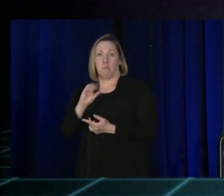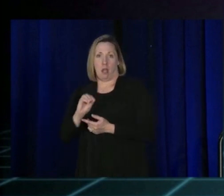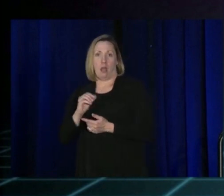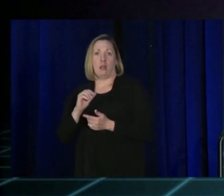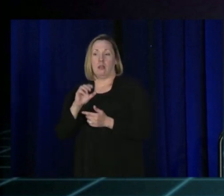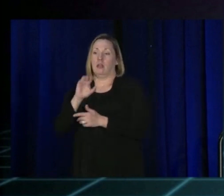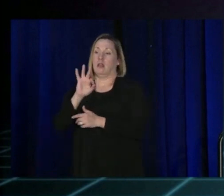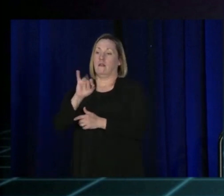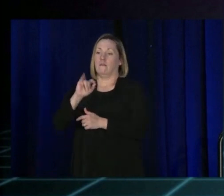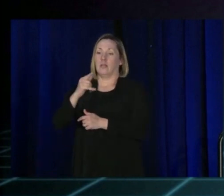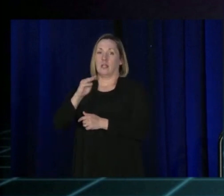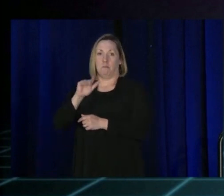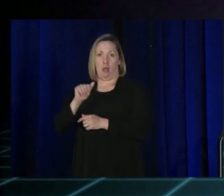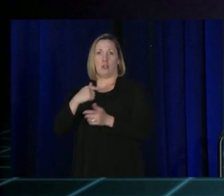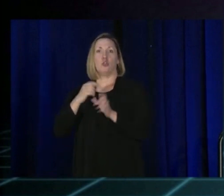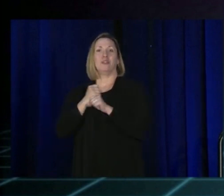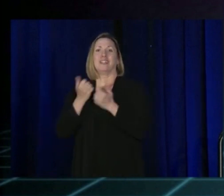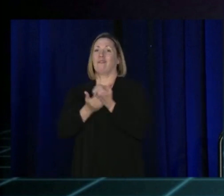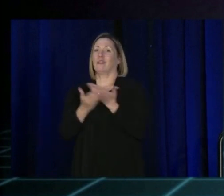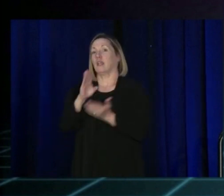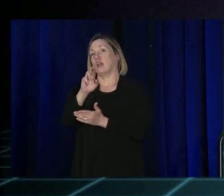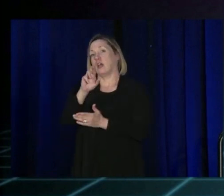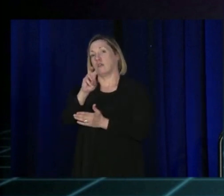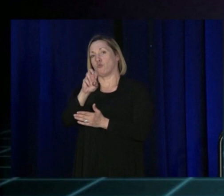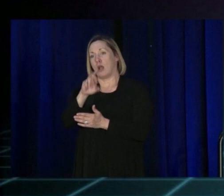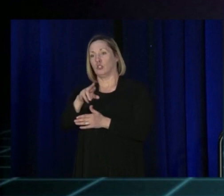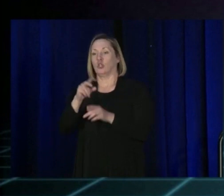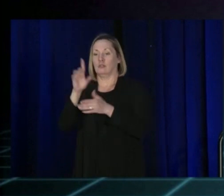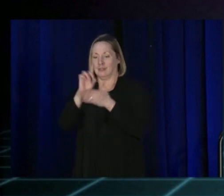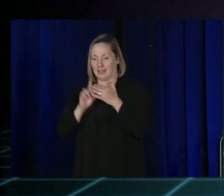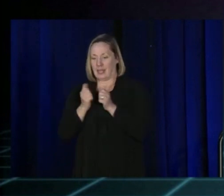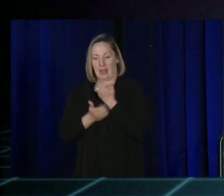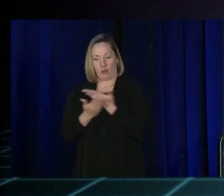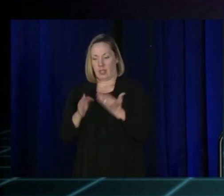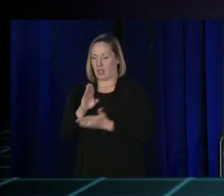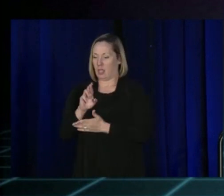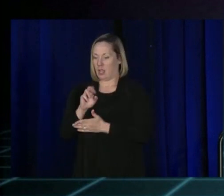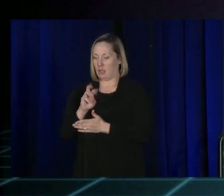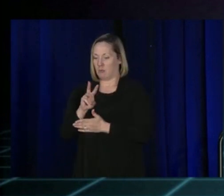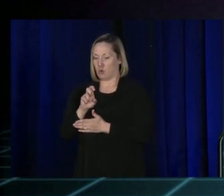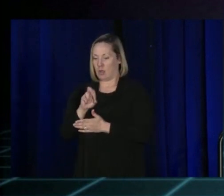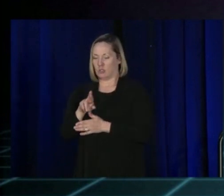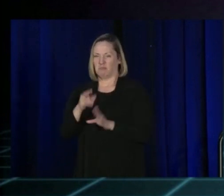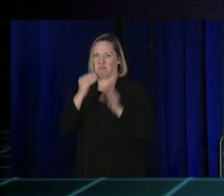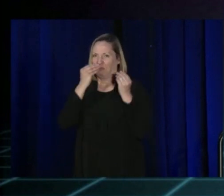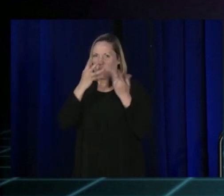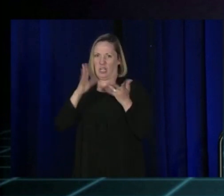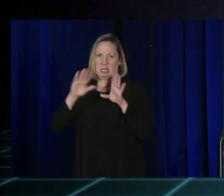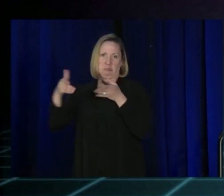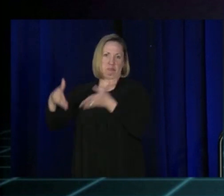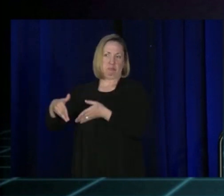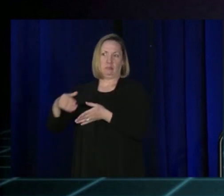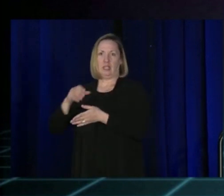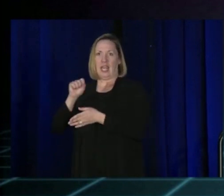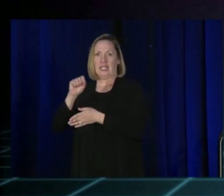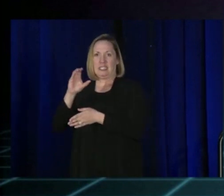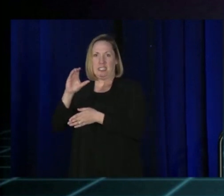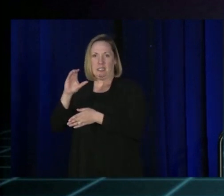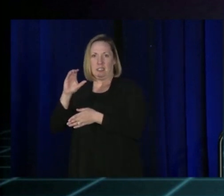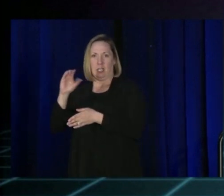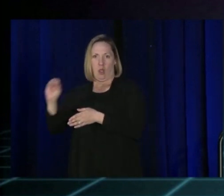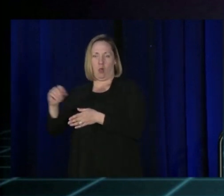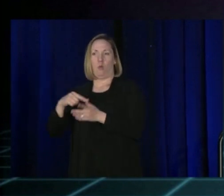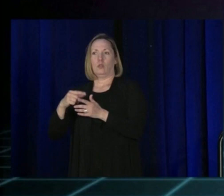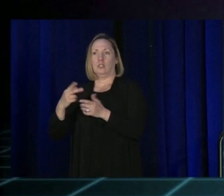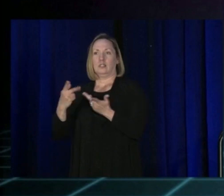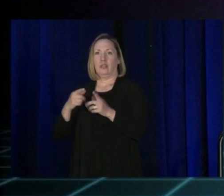in the browser, designing everything in the browser, you don't really care about SEO, it's very user